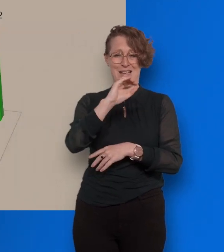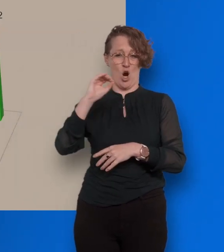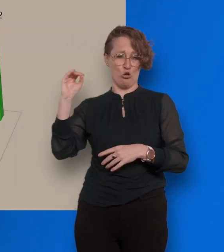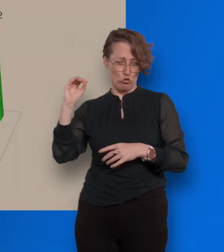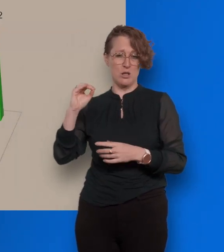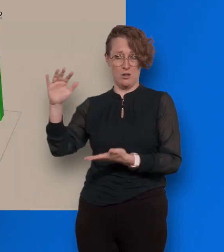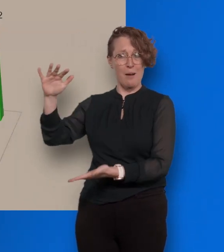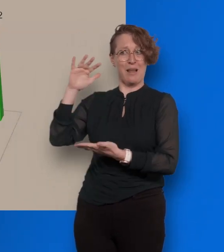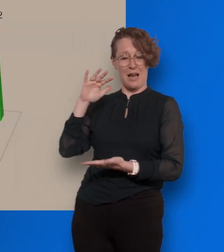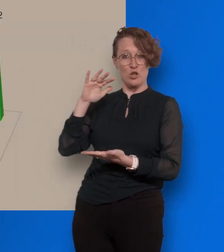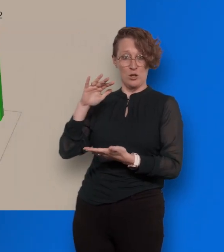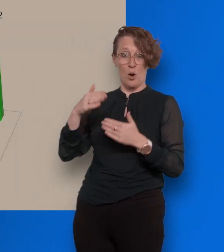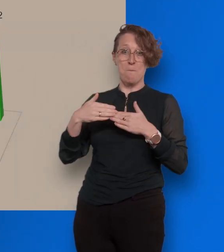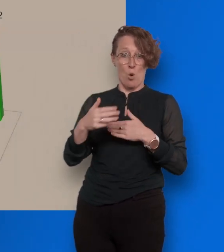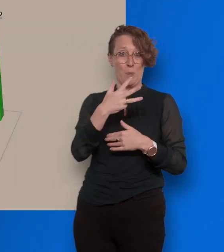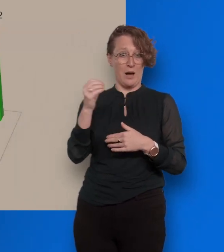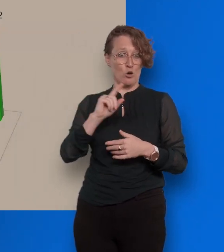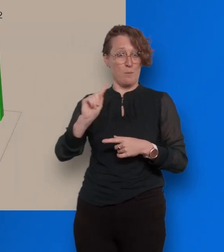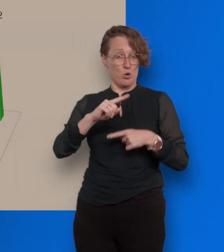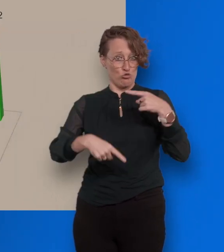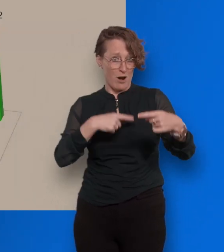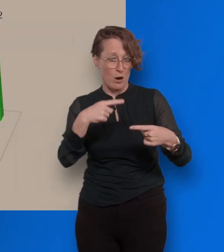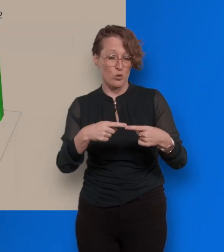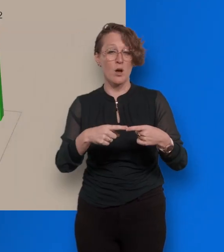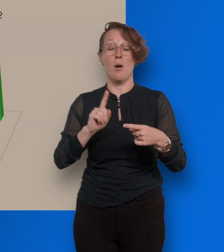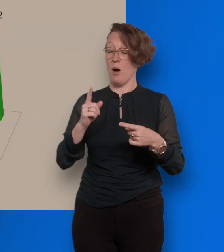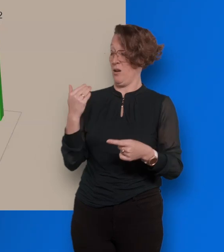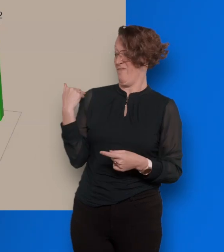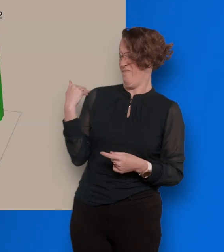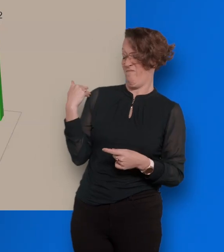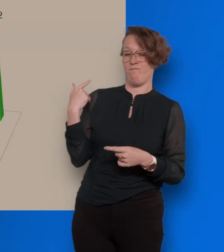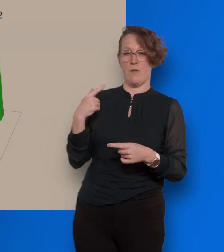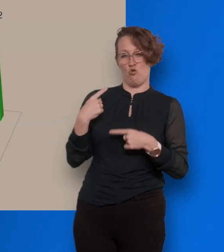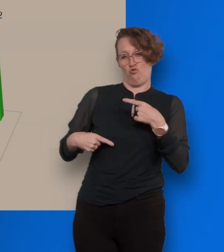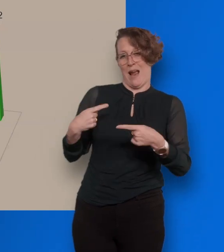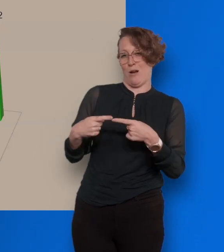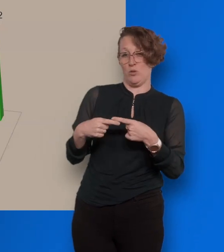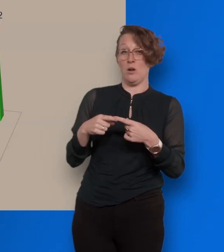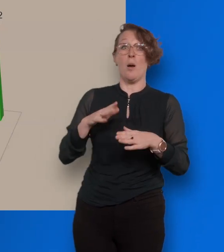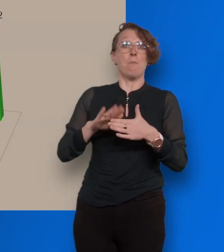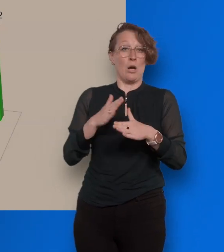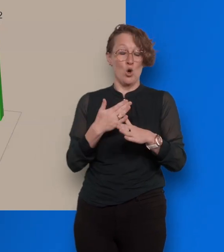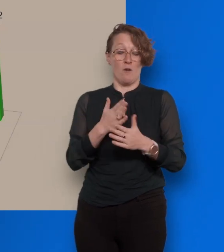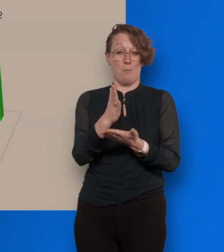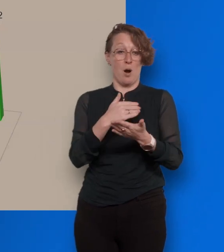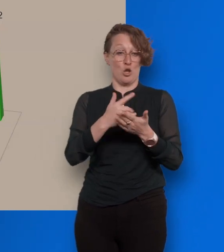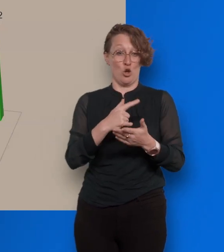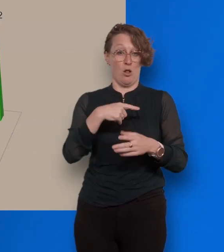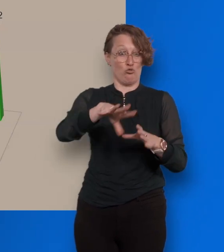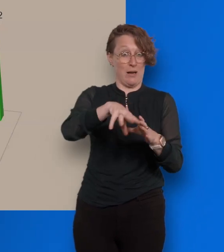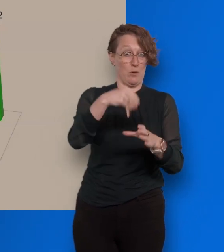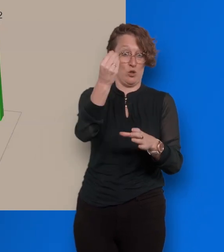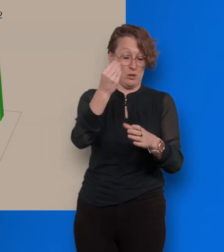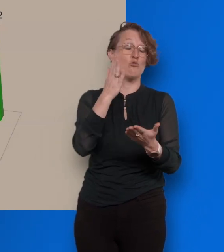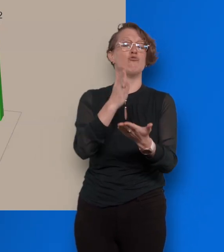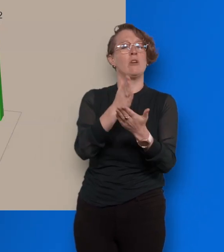round. But in the most recent round, the third that was decided on the basis of the partial randomisation, we've actually been able to increase